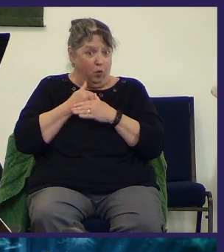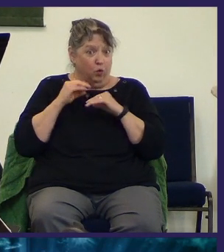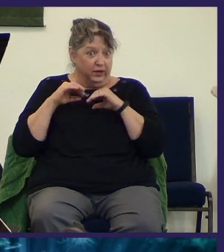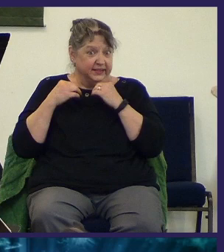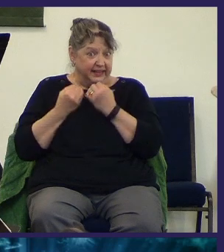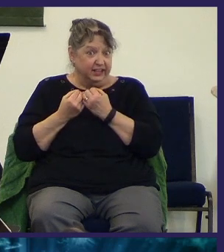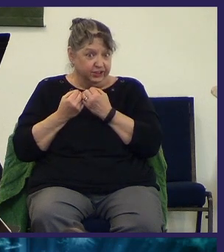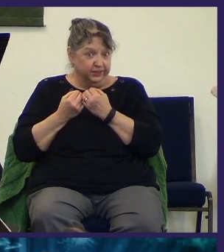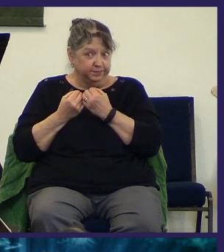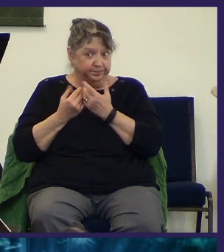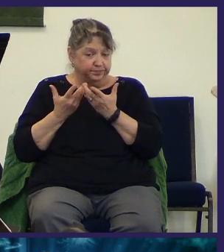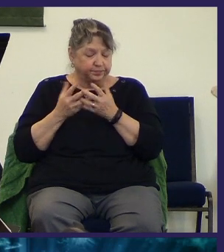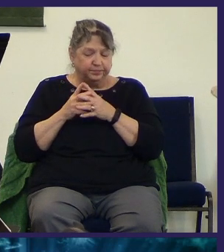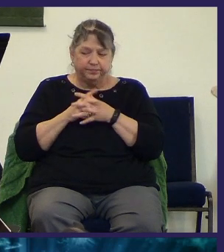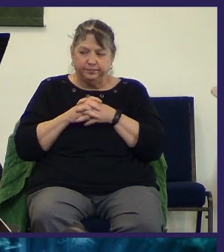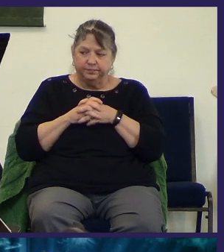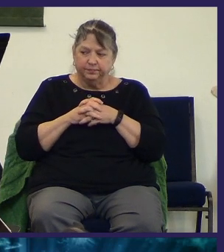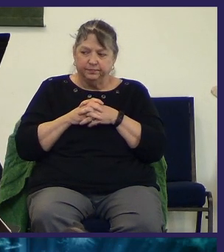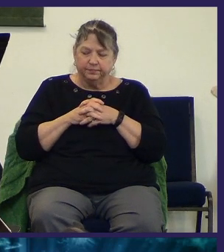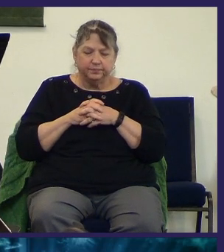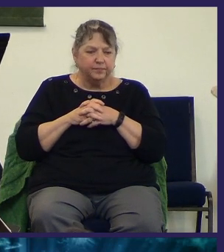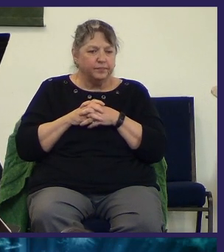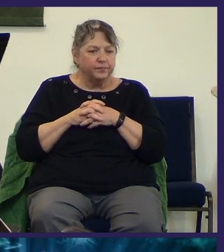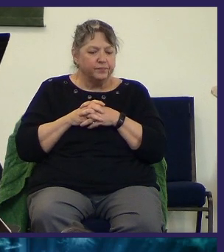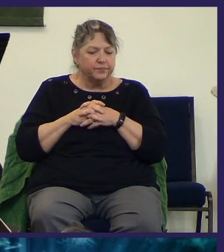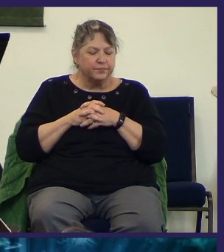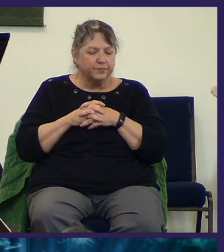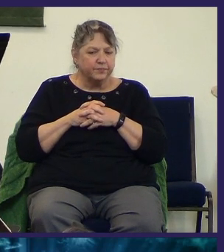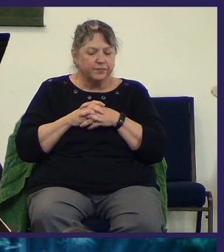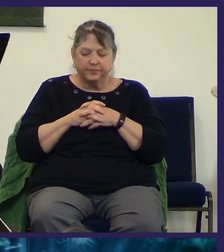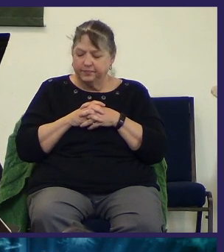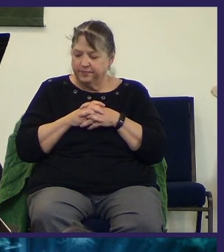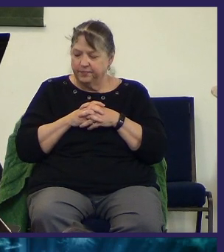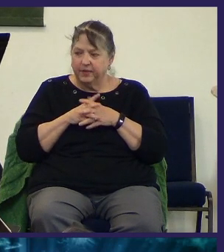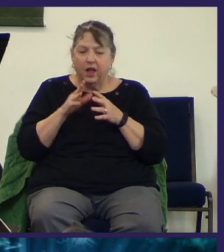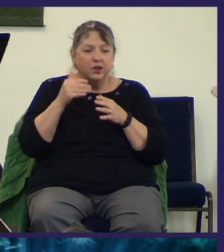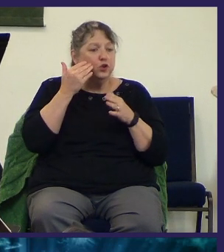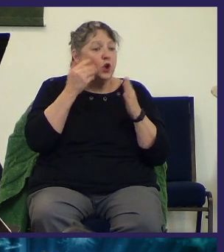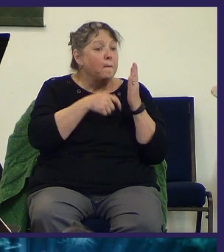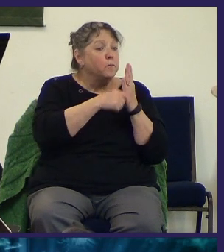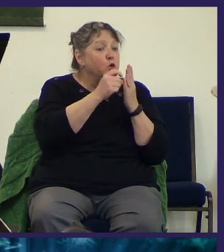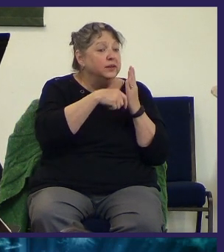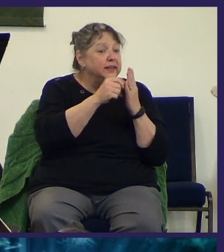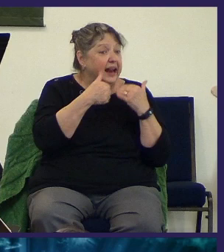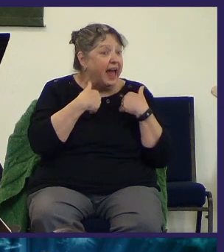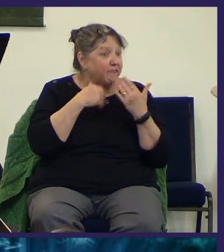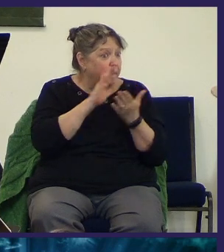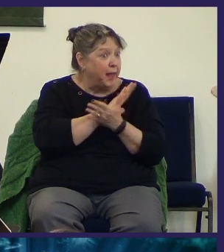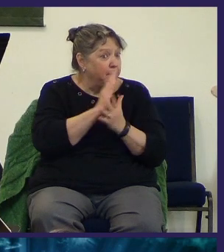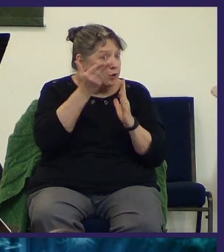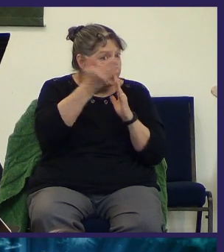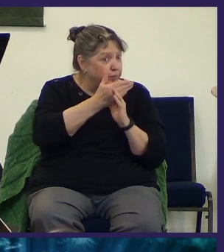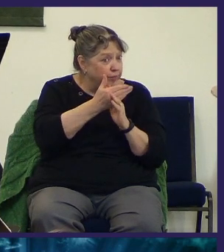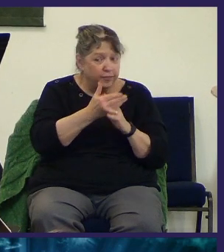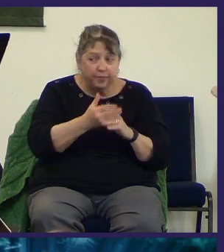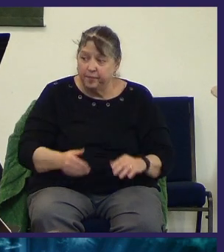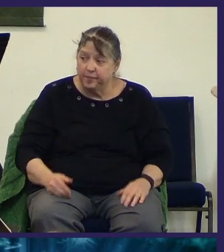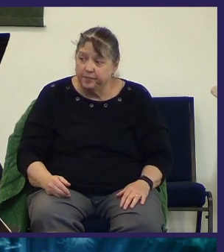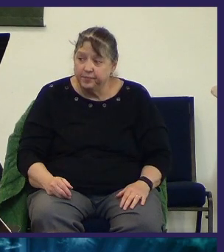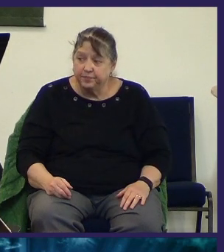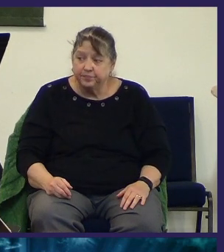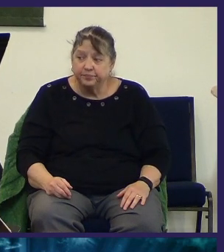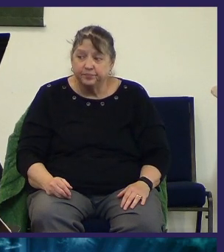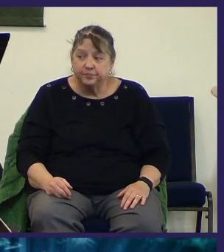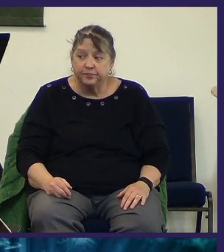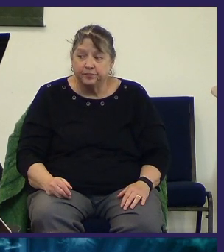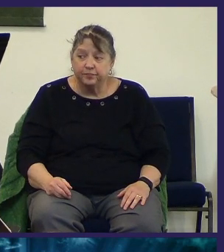the bulletin inserts these bulletin inserts we hand out from church to church